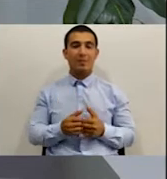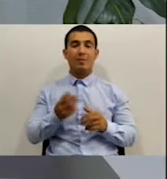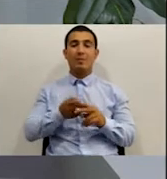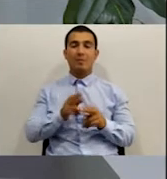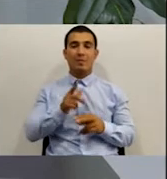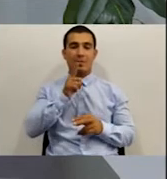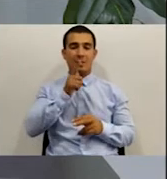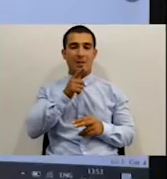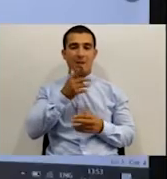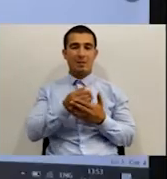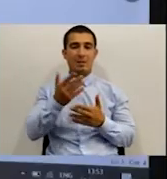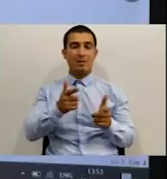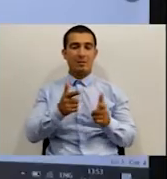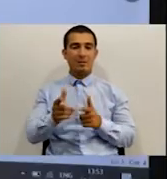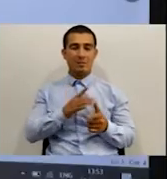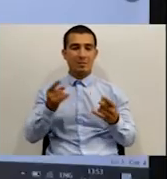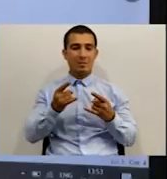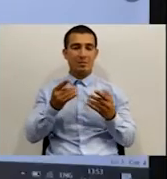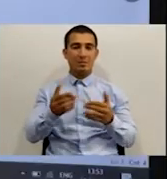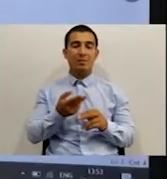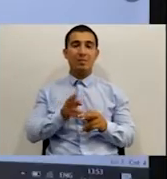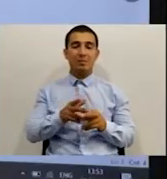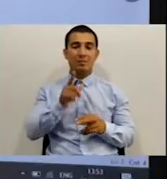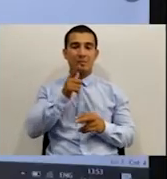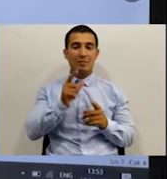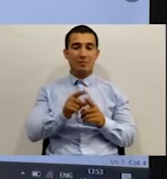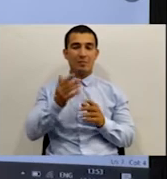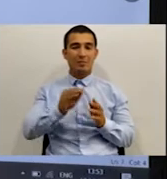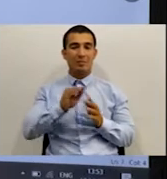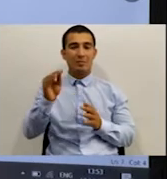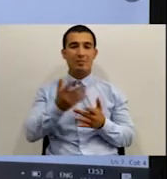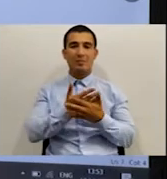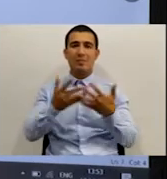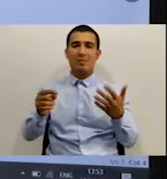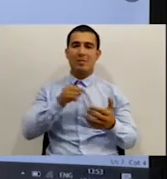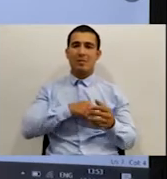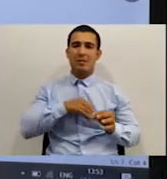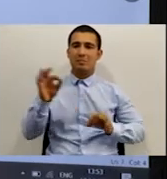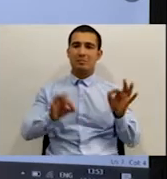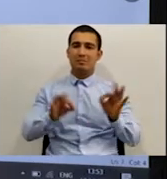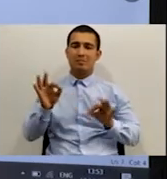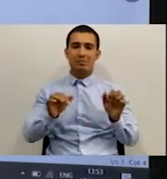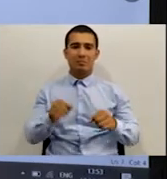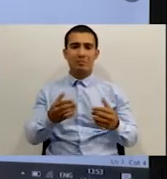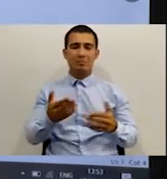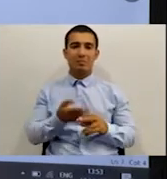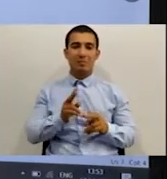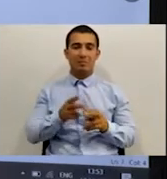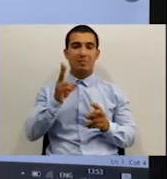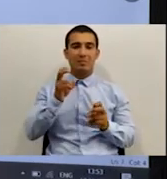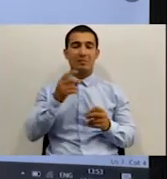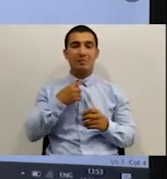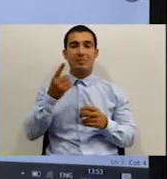degani. Mana e'tibor bersangiz, ekranda qalam hosil bo'ldi mana. Aynan mana shu qalam orqali biz turli xil chizmalarni chizamiz. Hozir